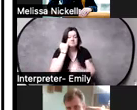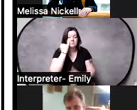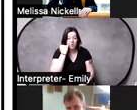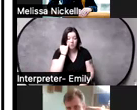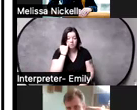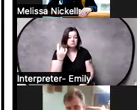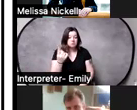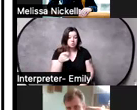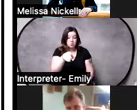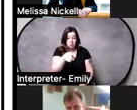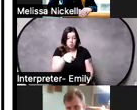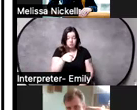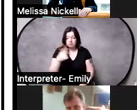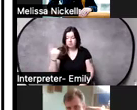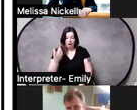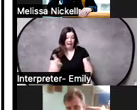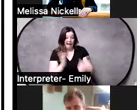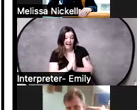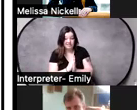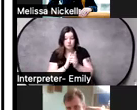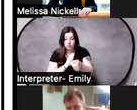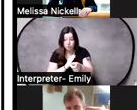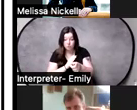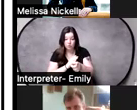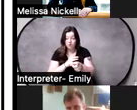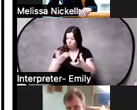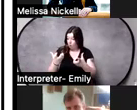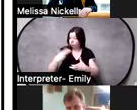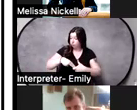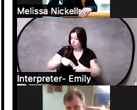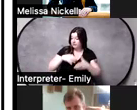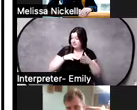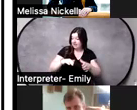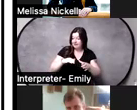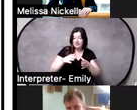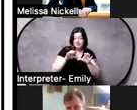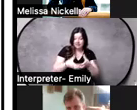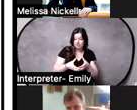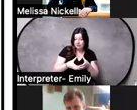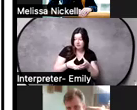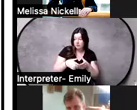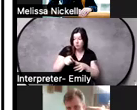study section, no is not an option. You have to say yes, okay?